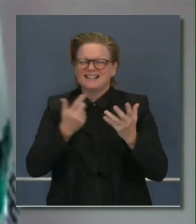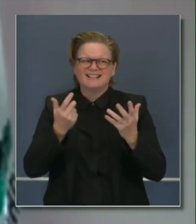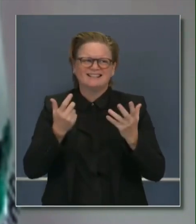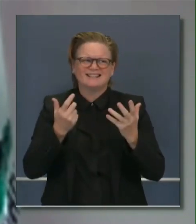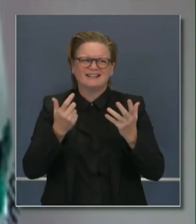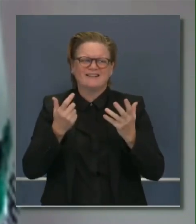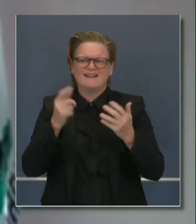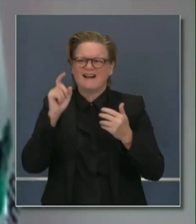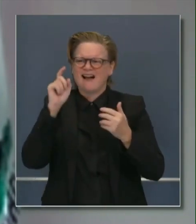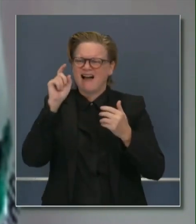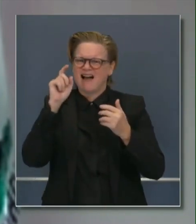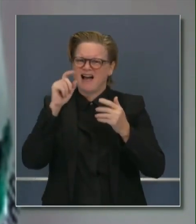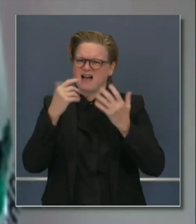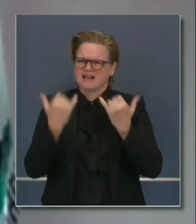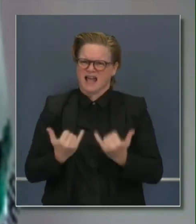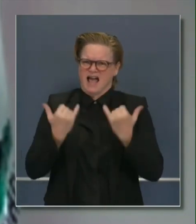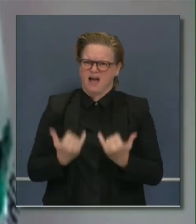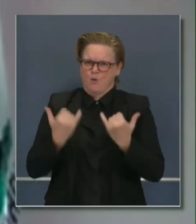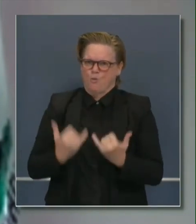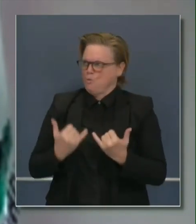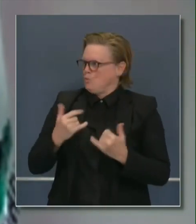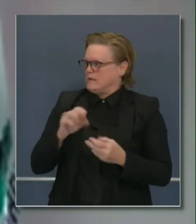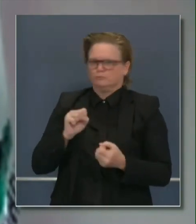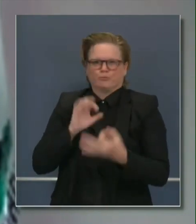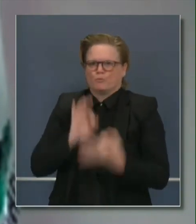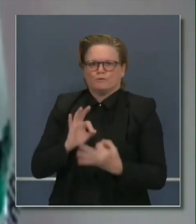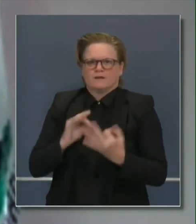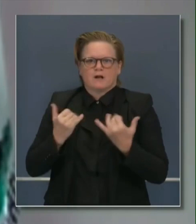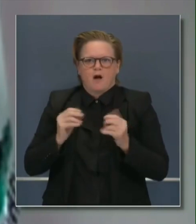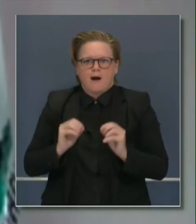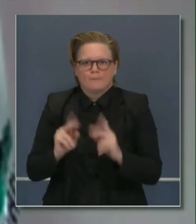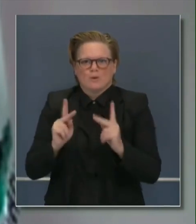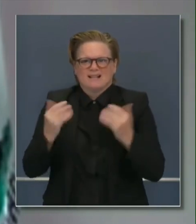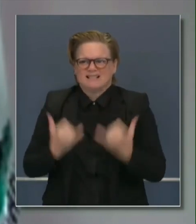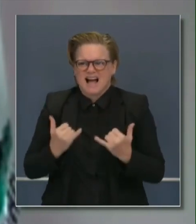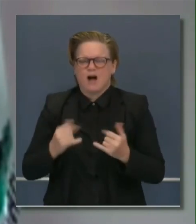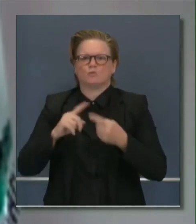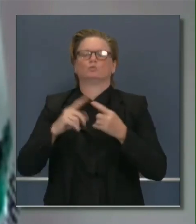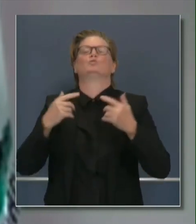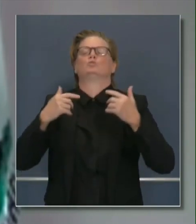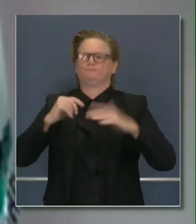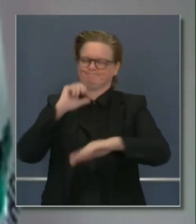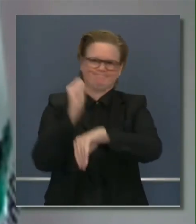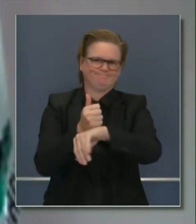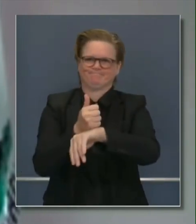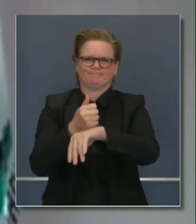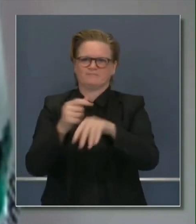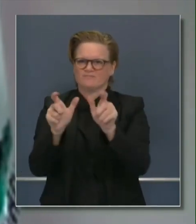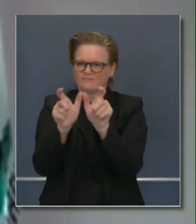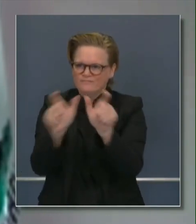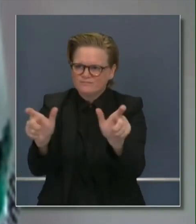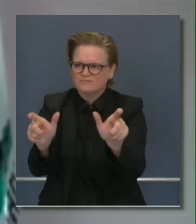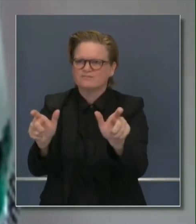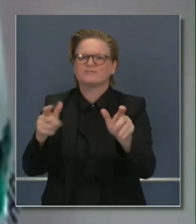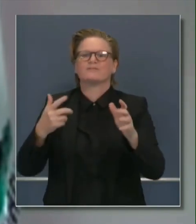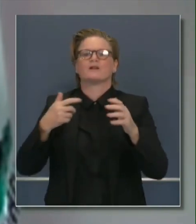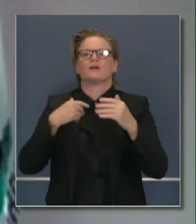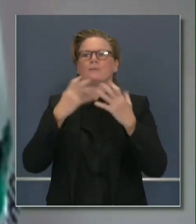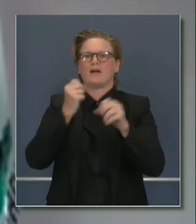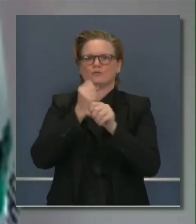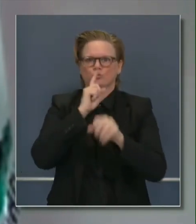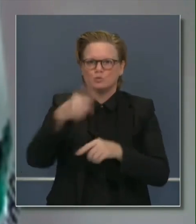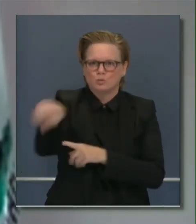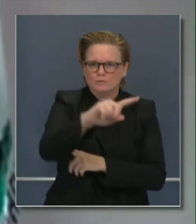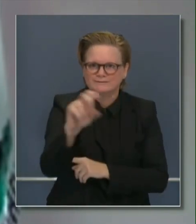to save a life of a loved one, save a life of a neighbor who you may pass by but not know how vulnerable they are for